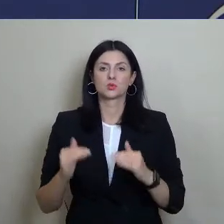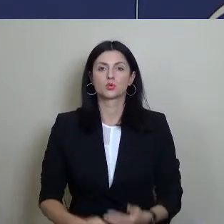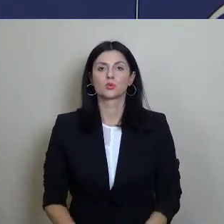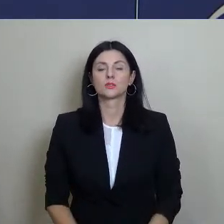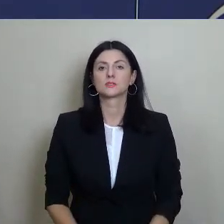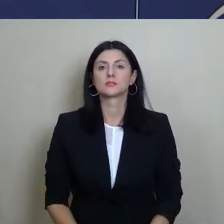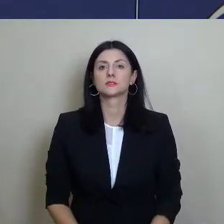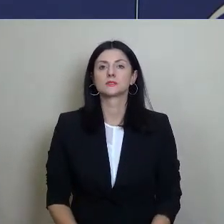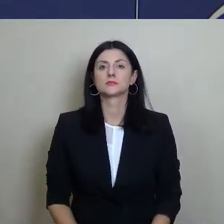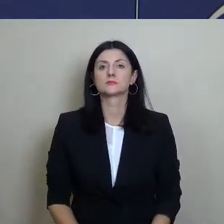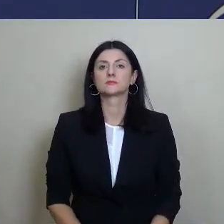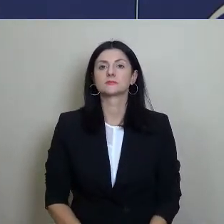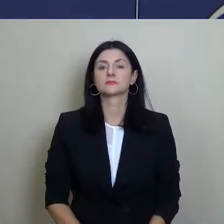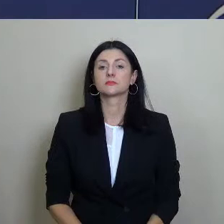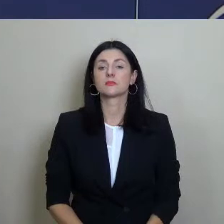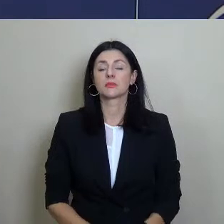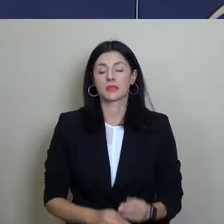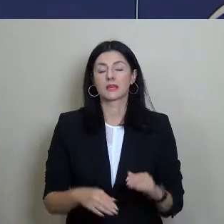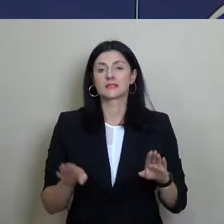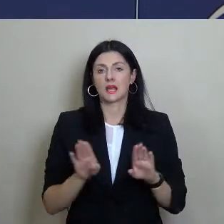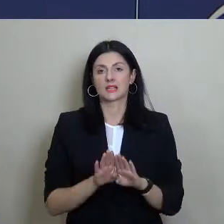in